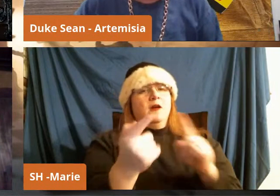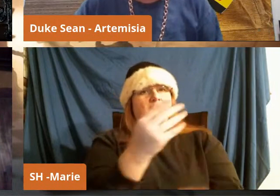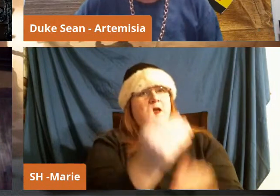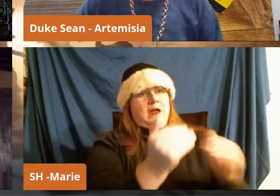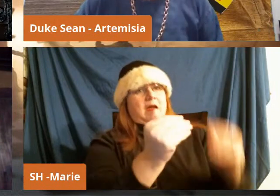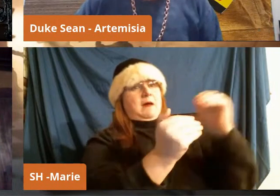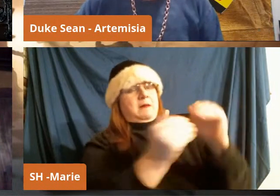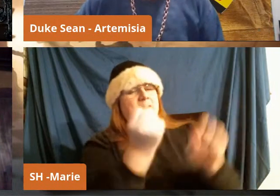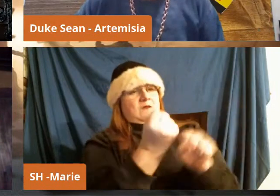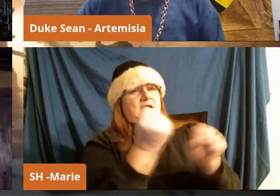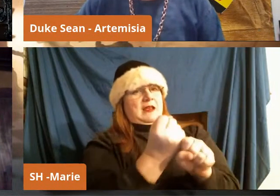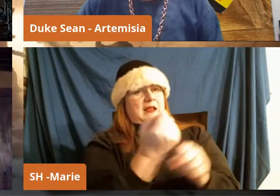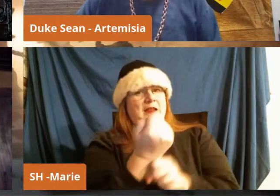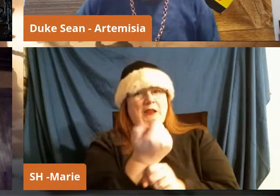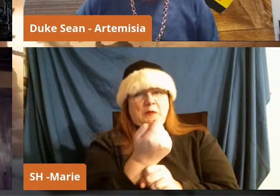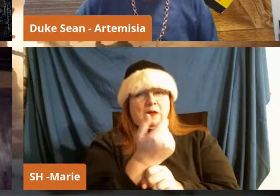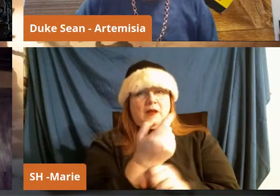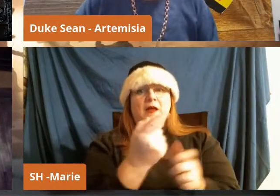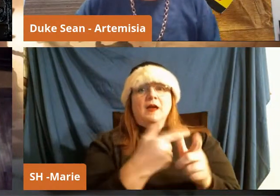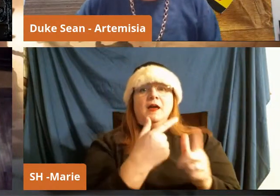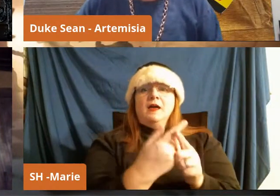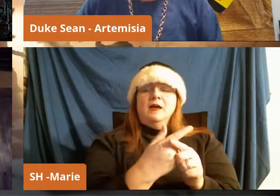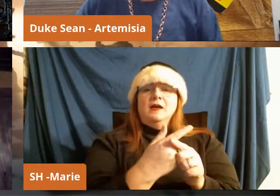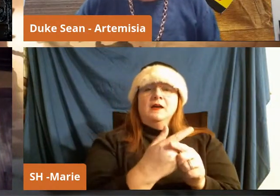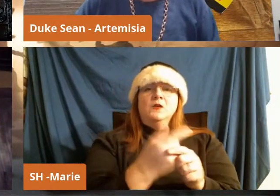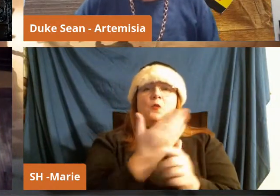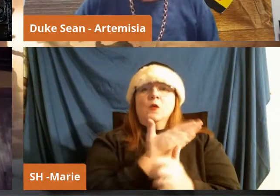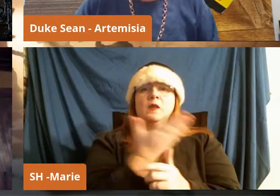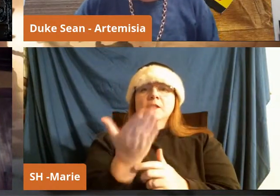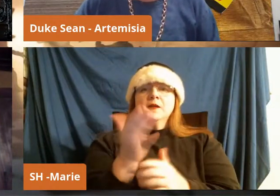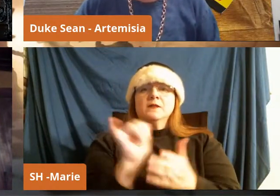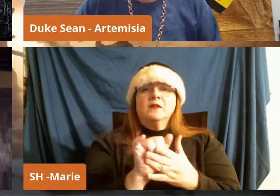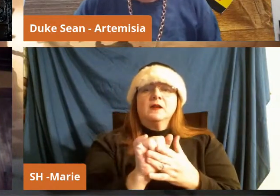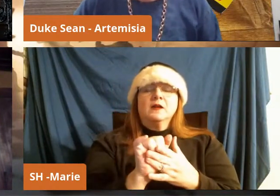fighting a little bit. But it's just one of those things where